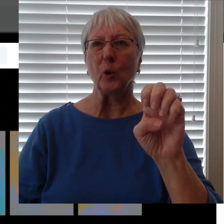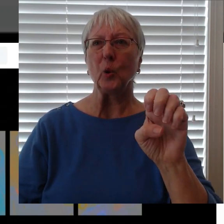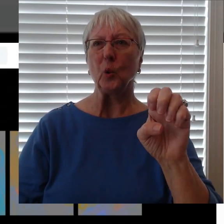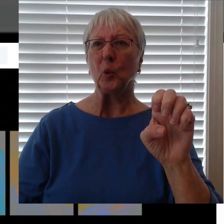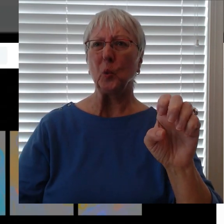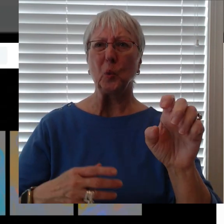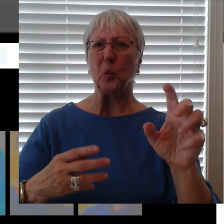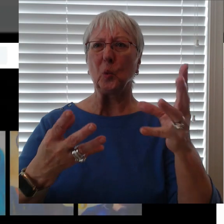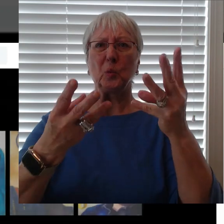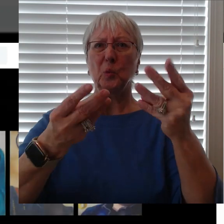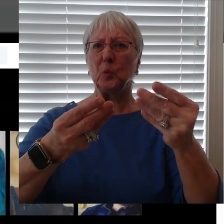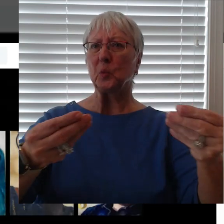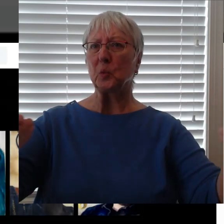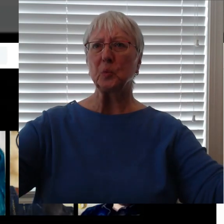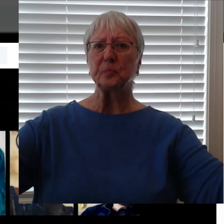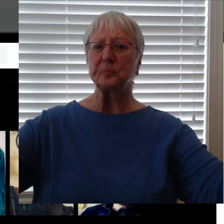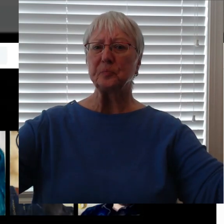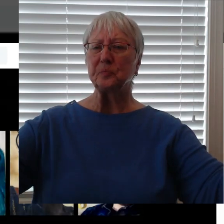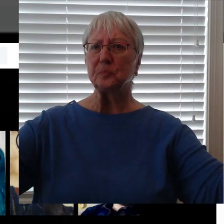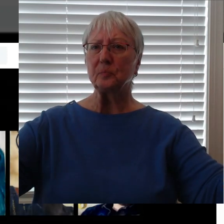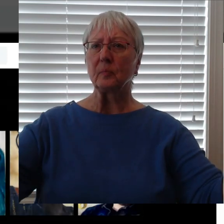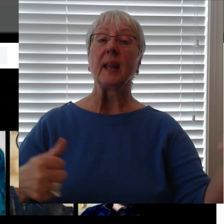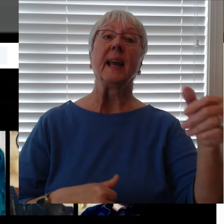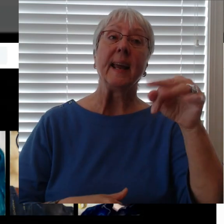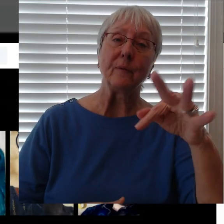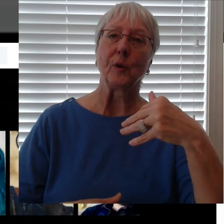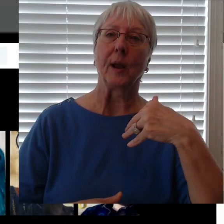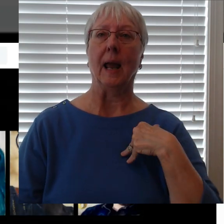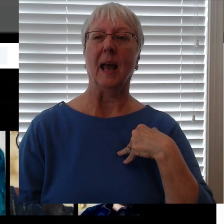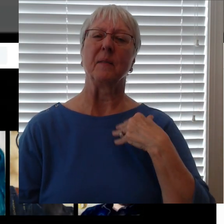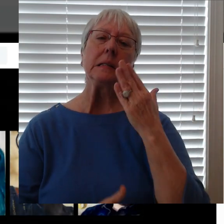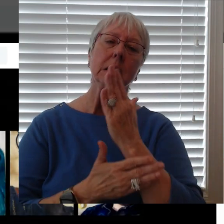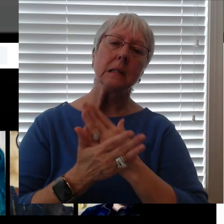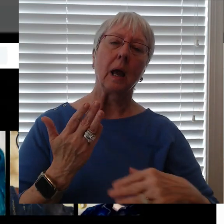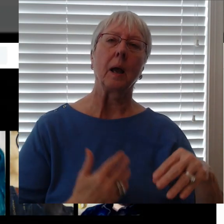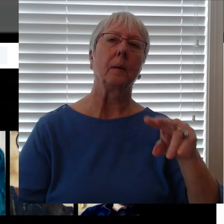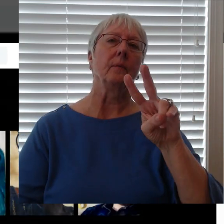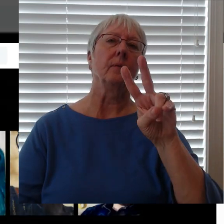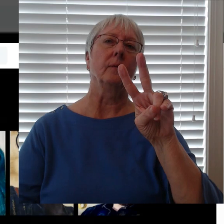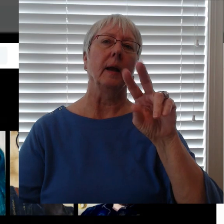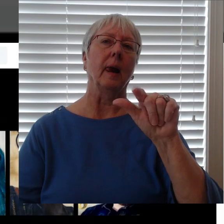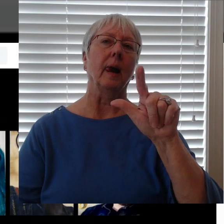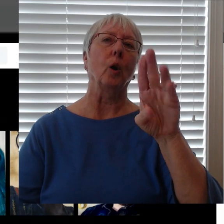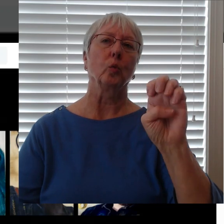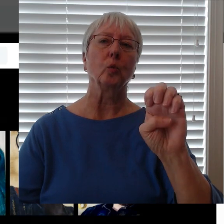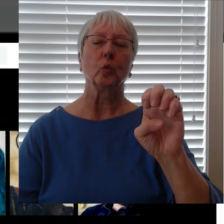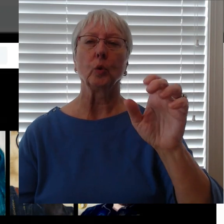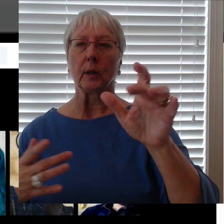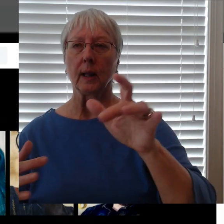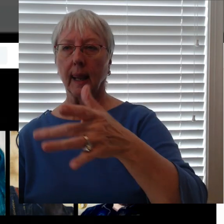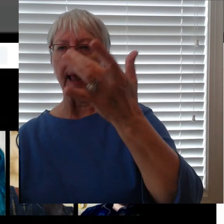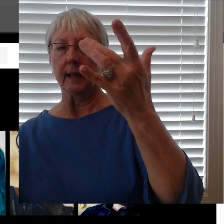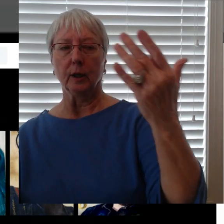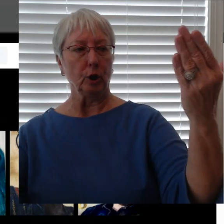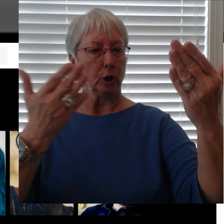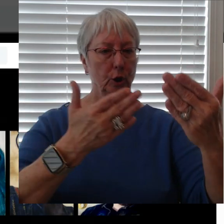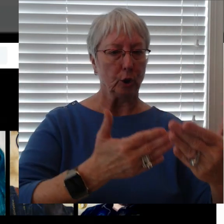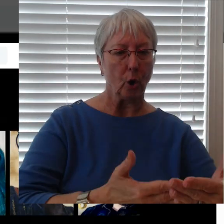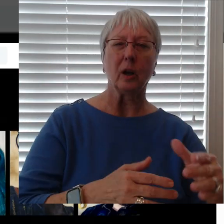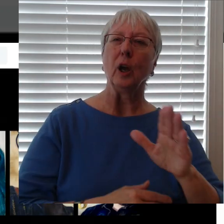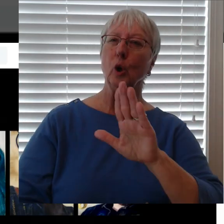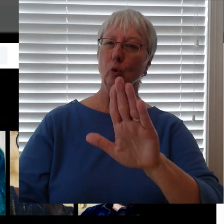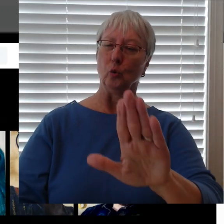eye. Having some measure of value range and contrast helps an image become more readable and allows the colors to react